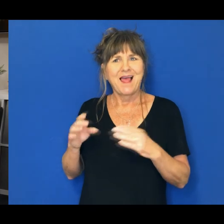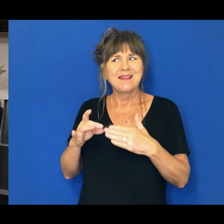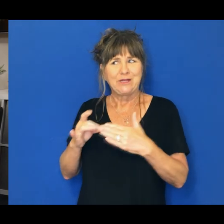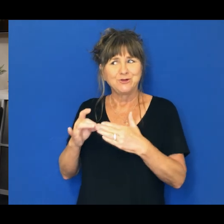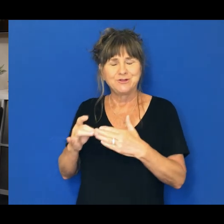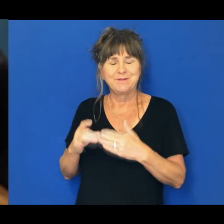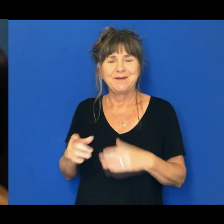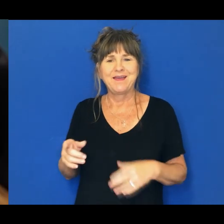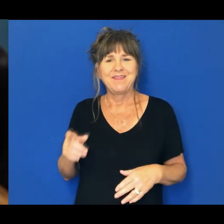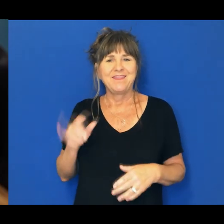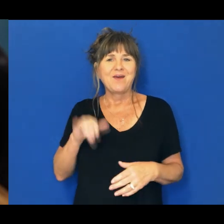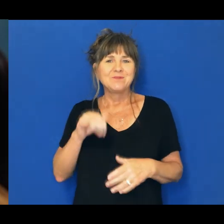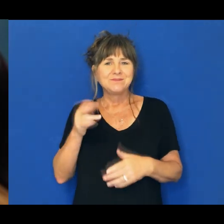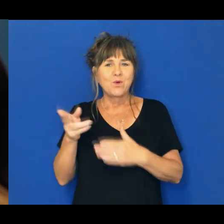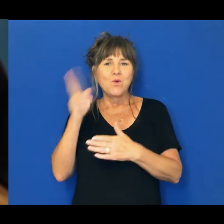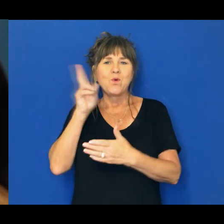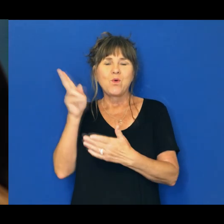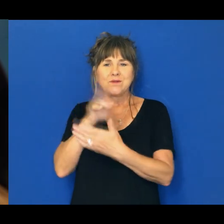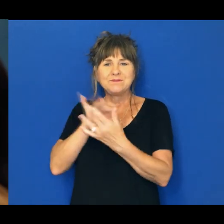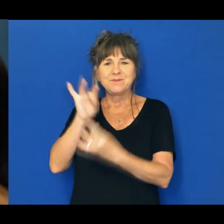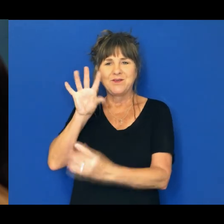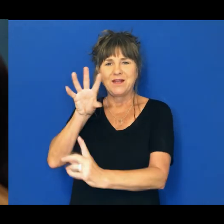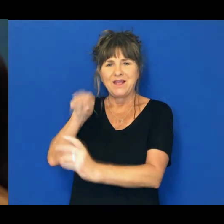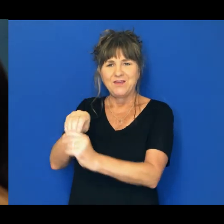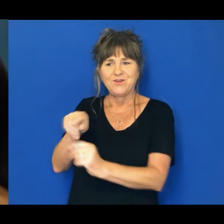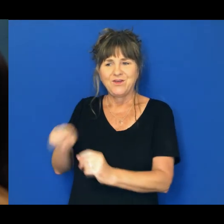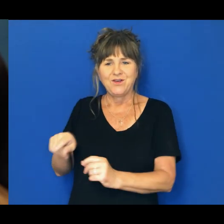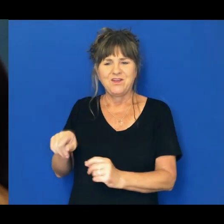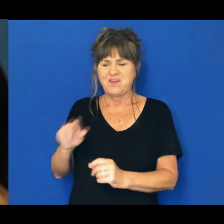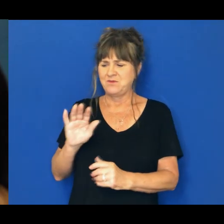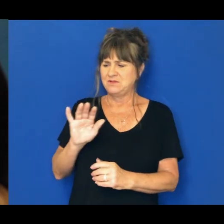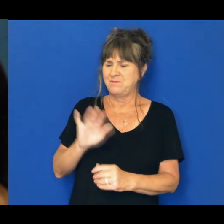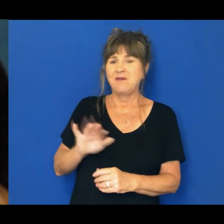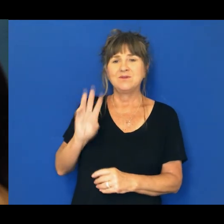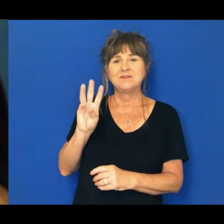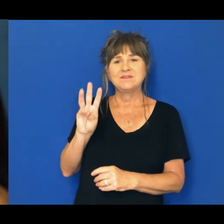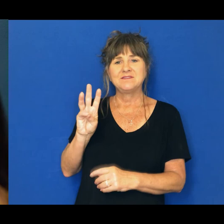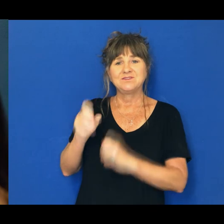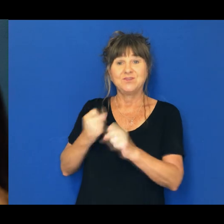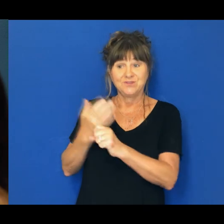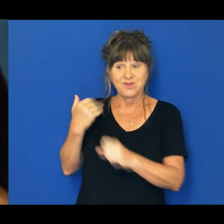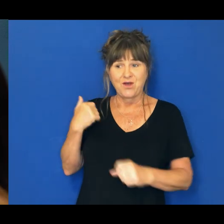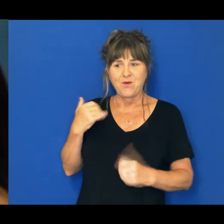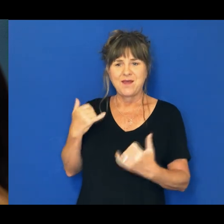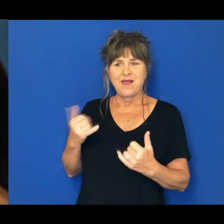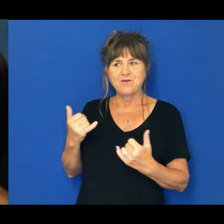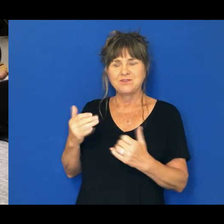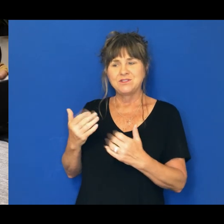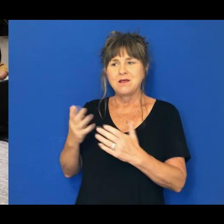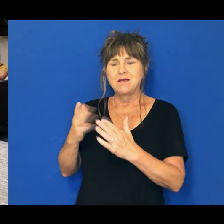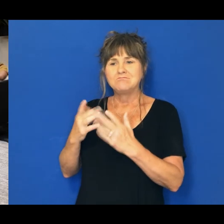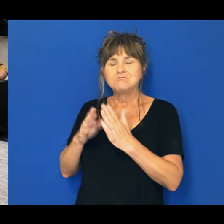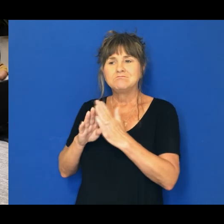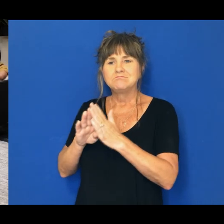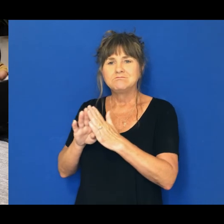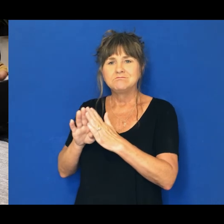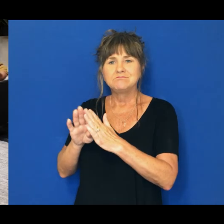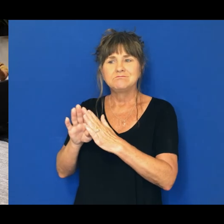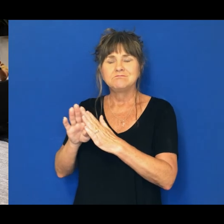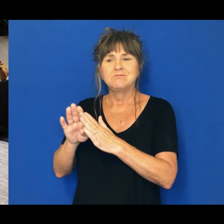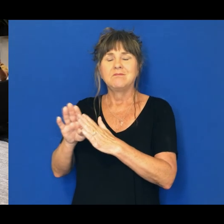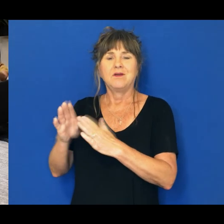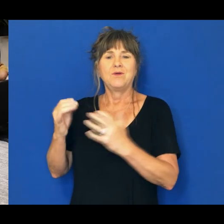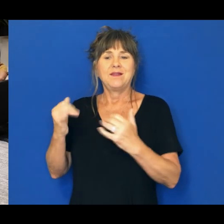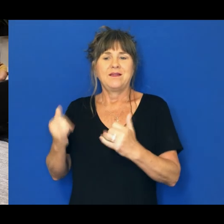I mean, that was over 6 years ago now, I think. And so seeing him just kind of continue to grow her and call her into more and more leadership